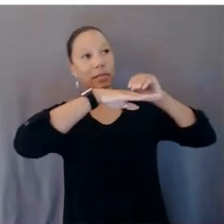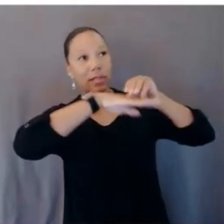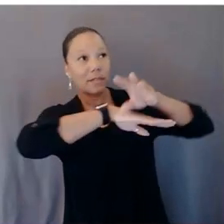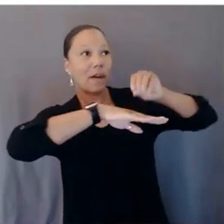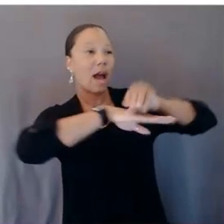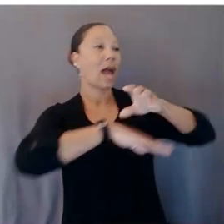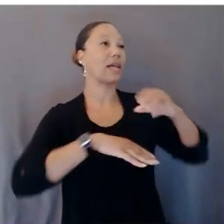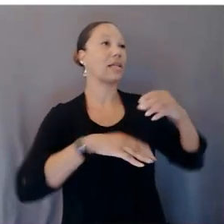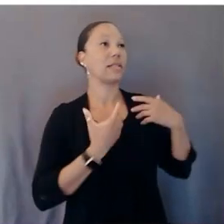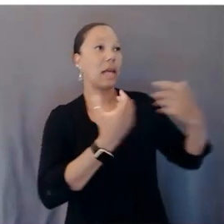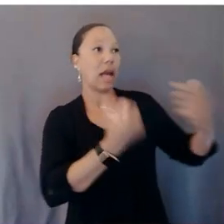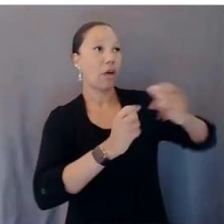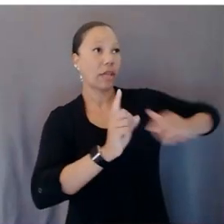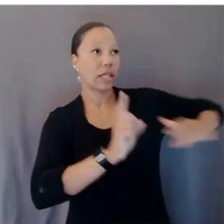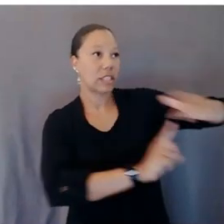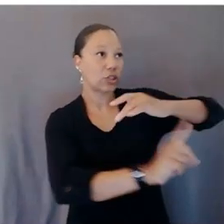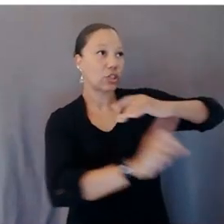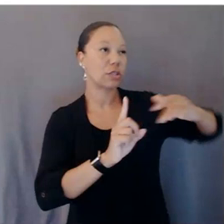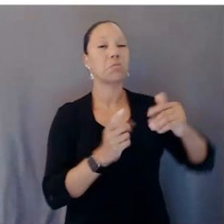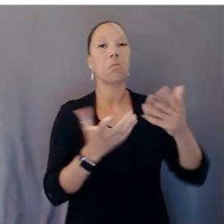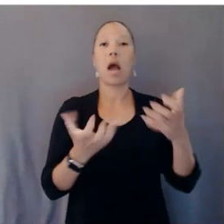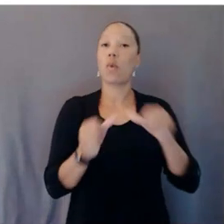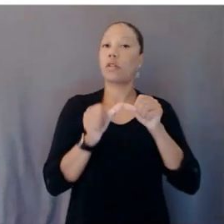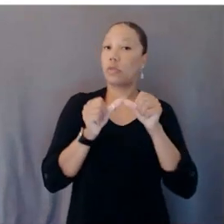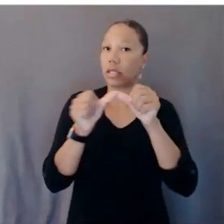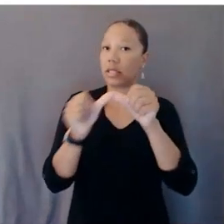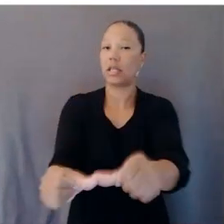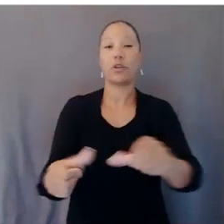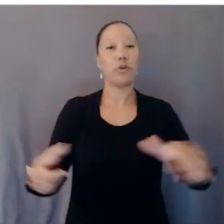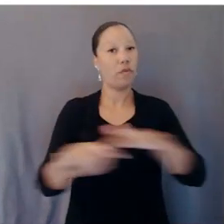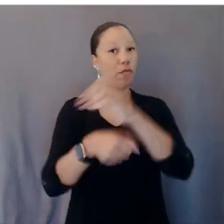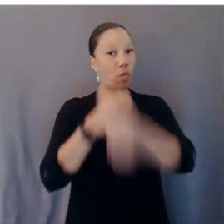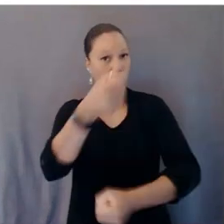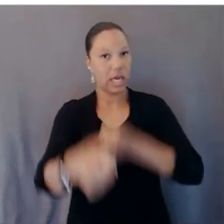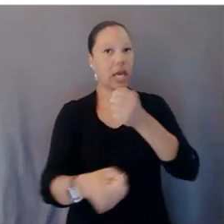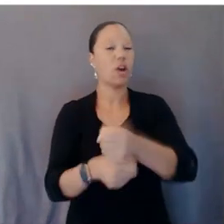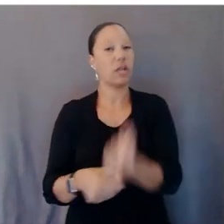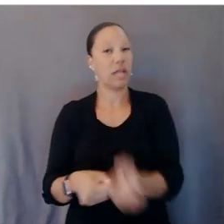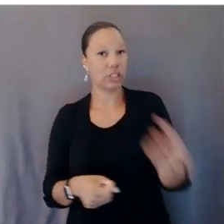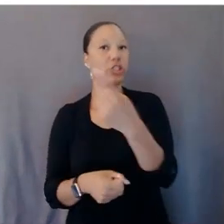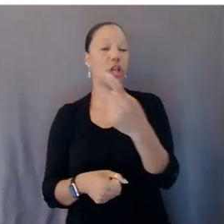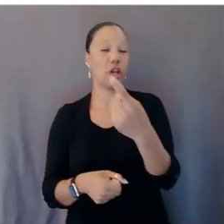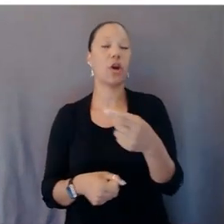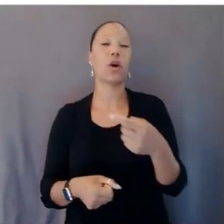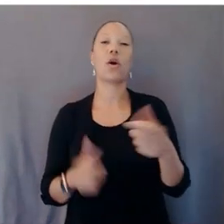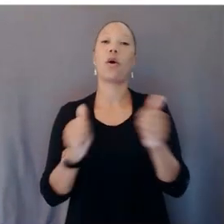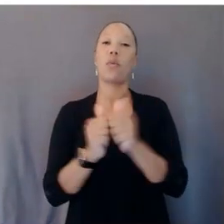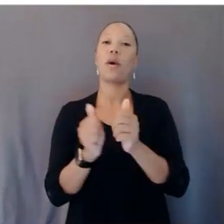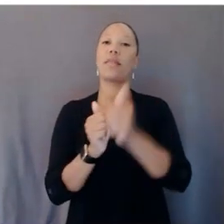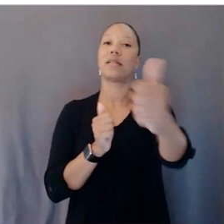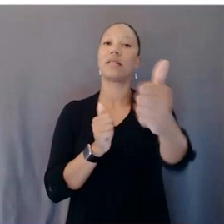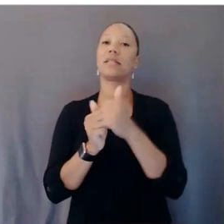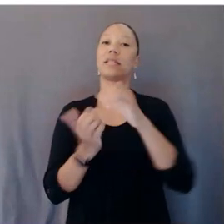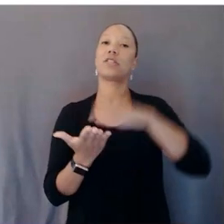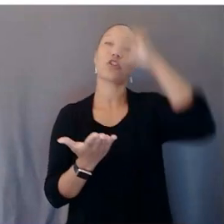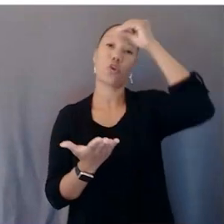us, I would really like to continue for the whole year, next year, and maybe even beyond in a distance learning kind